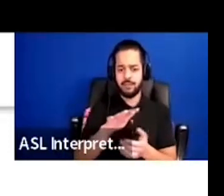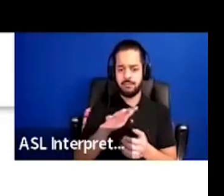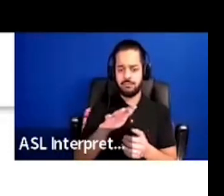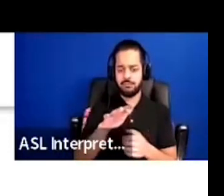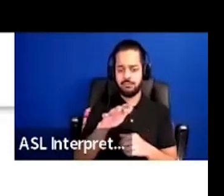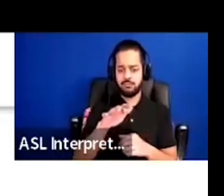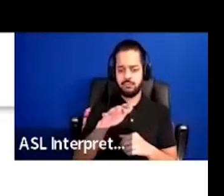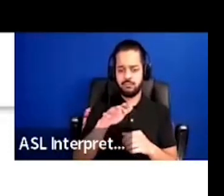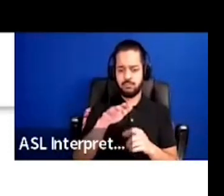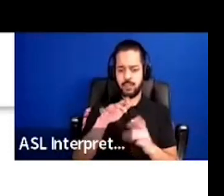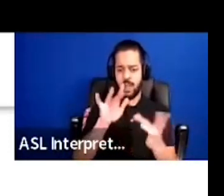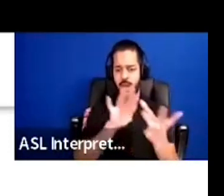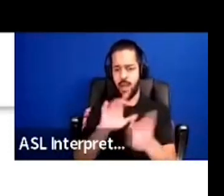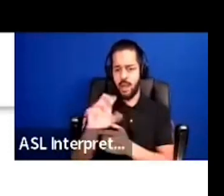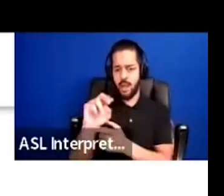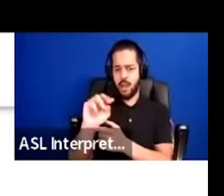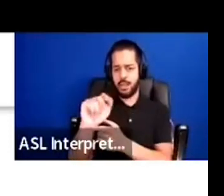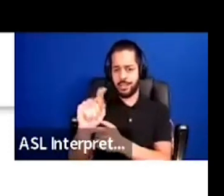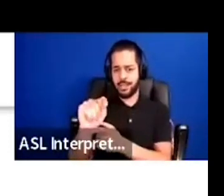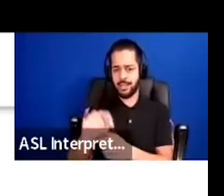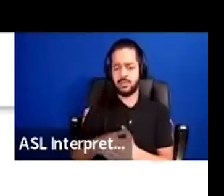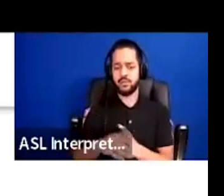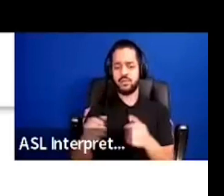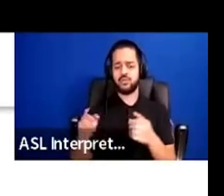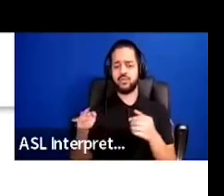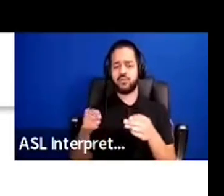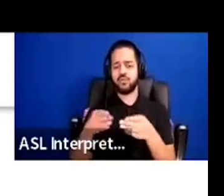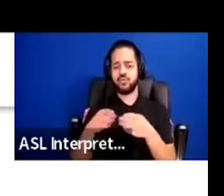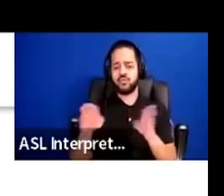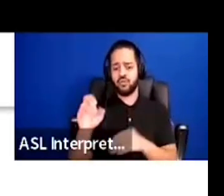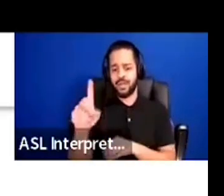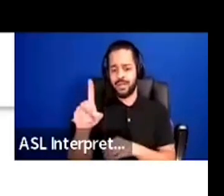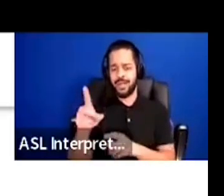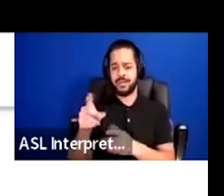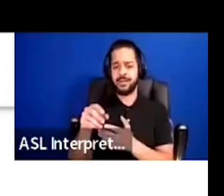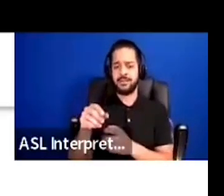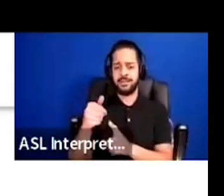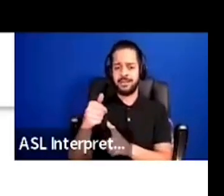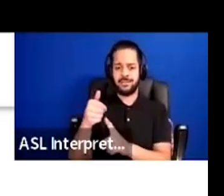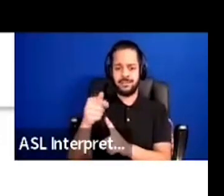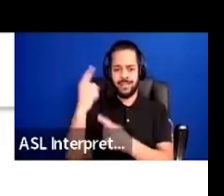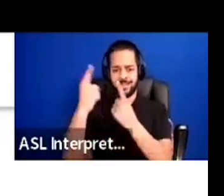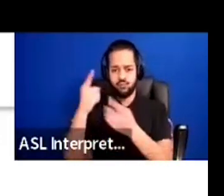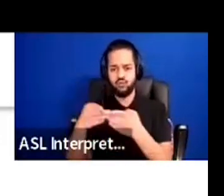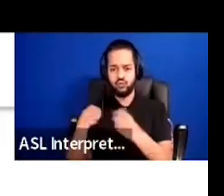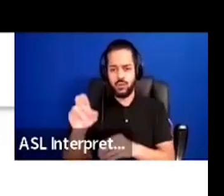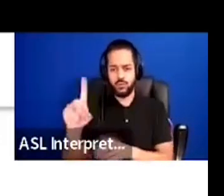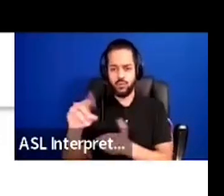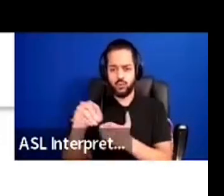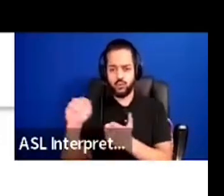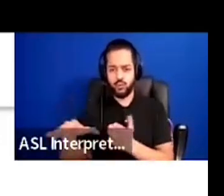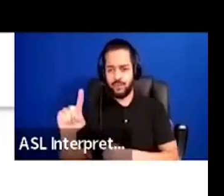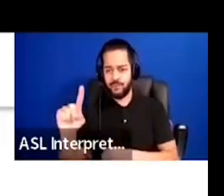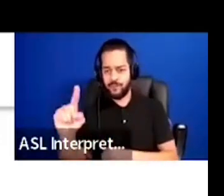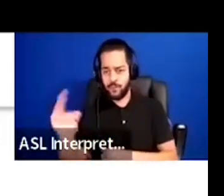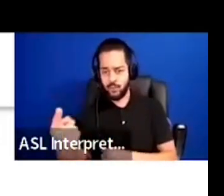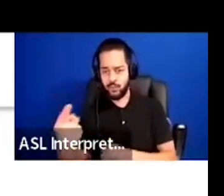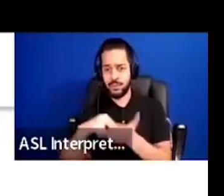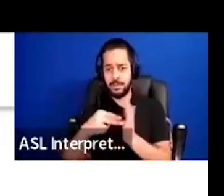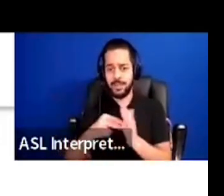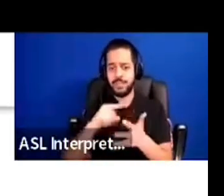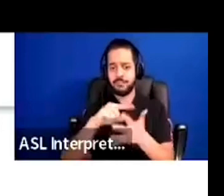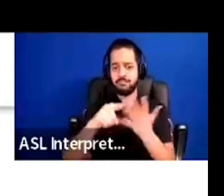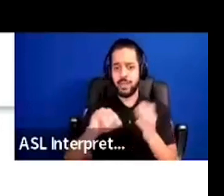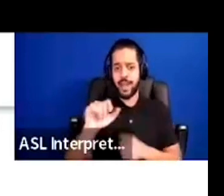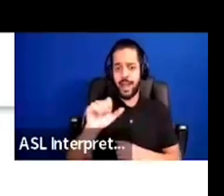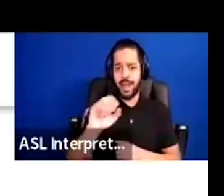ed, as we know, that students with disabilities or special ed students are gen ed students first. Therefore, the items and goals in their